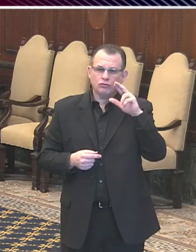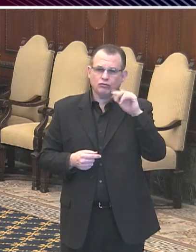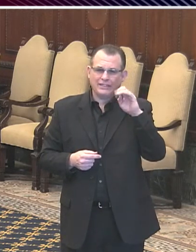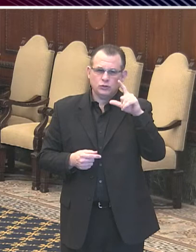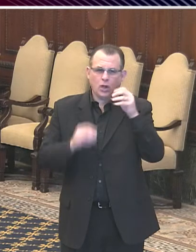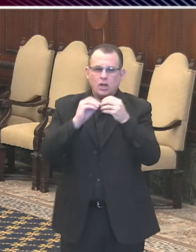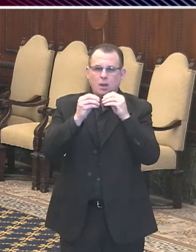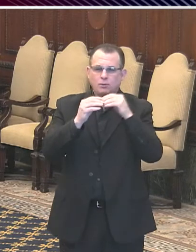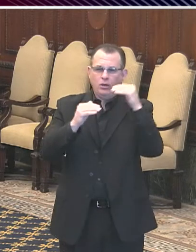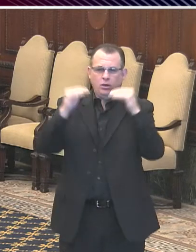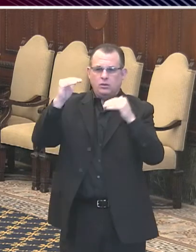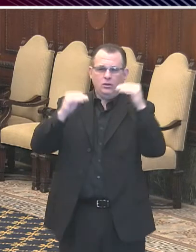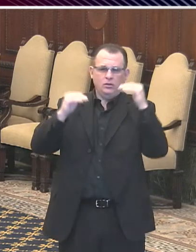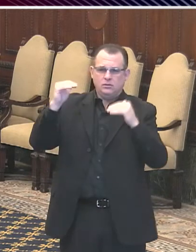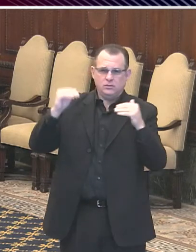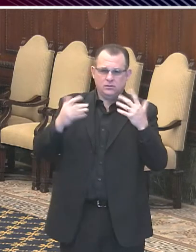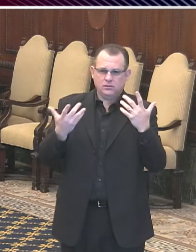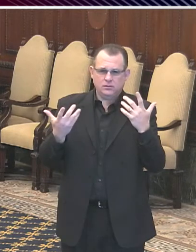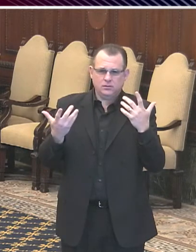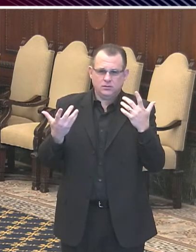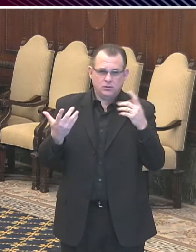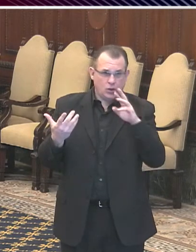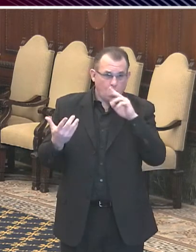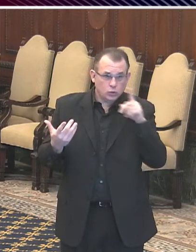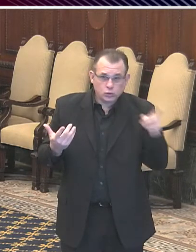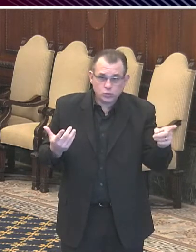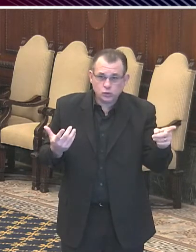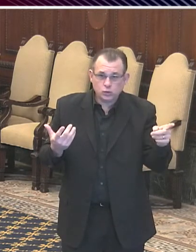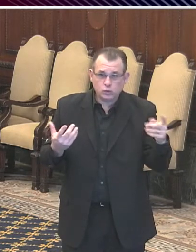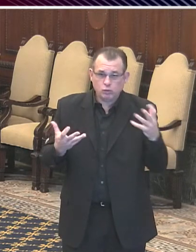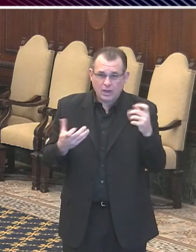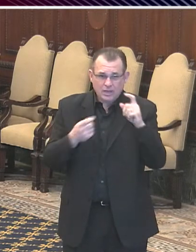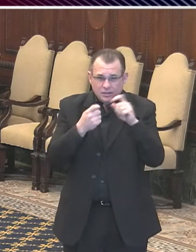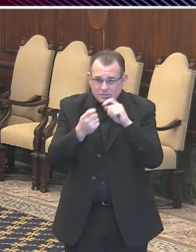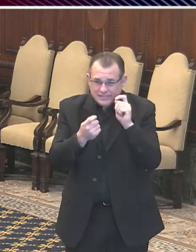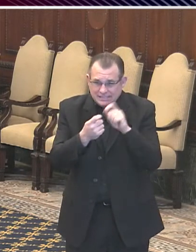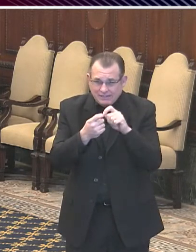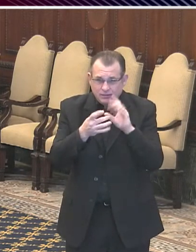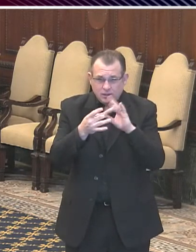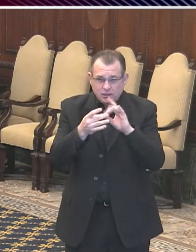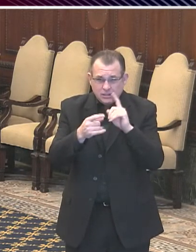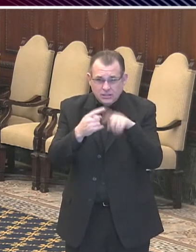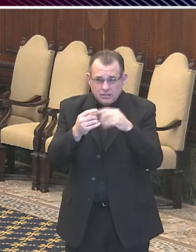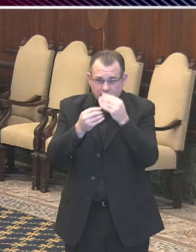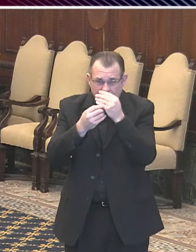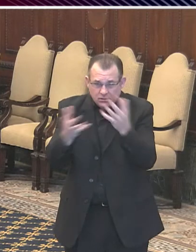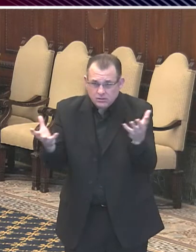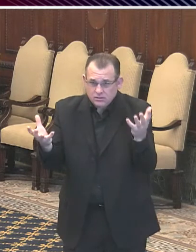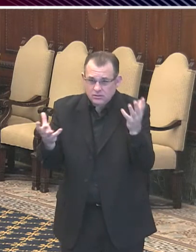kind of messaging specifically on Instagram, specifically to millennial or Generation Z?